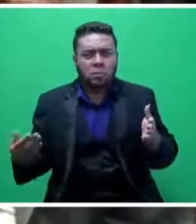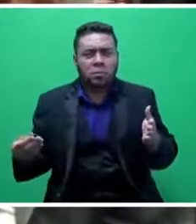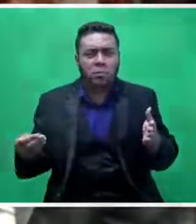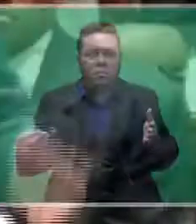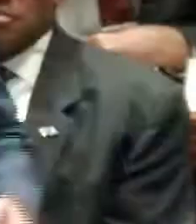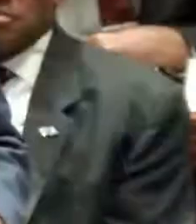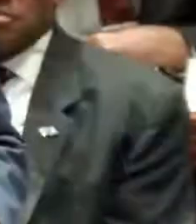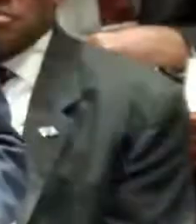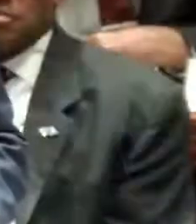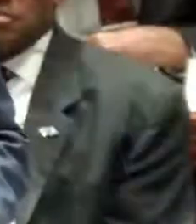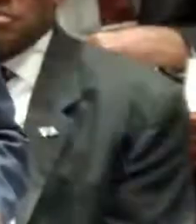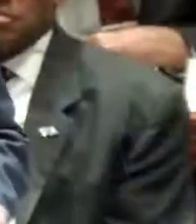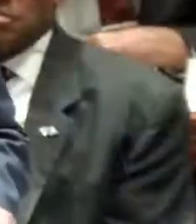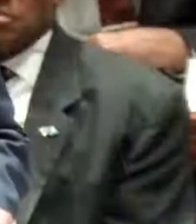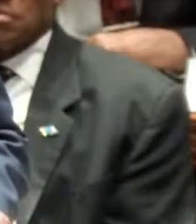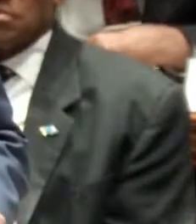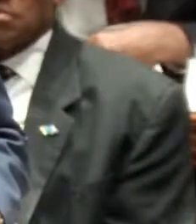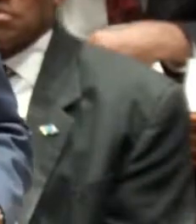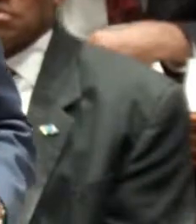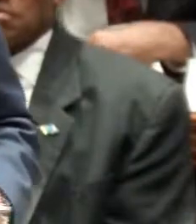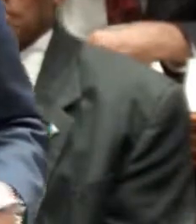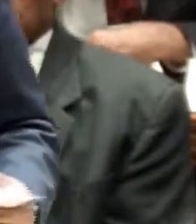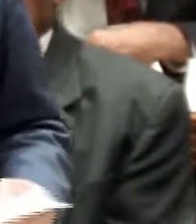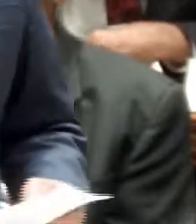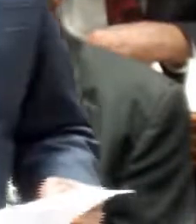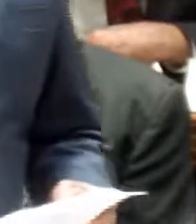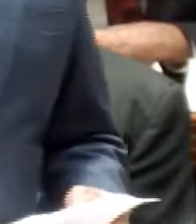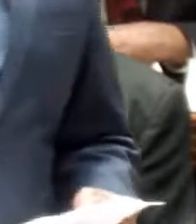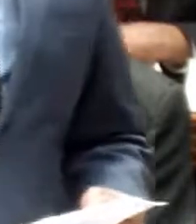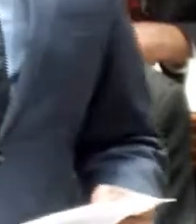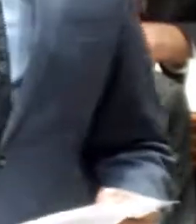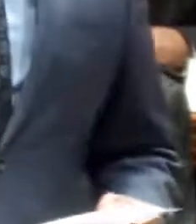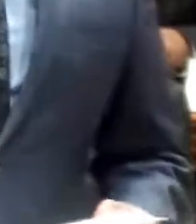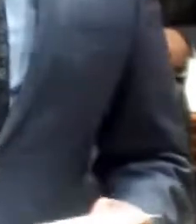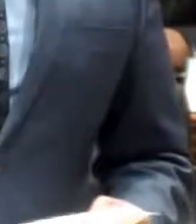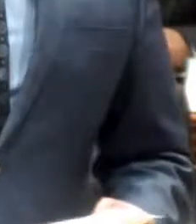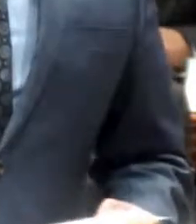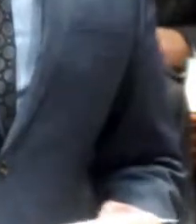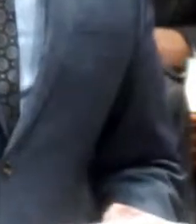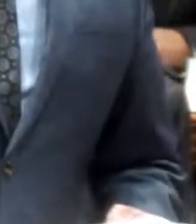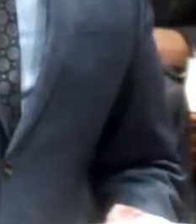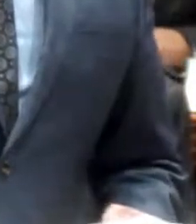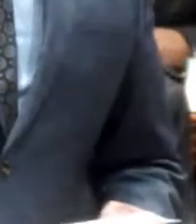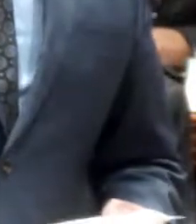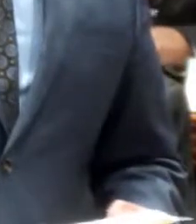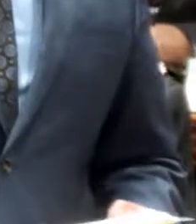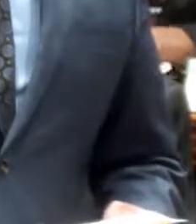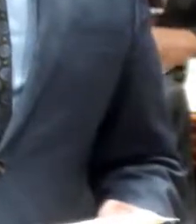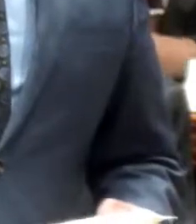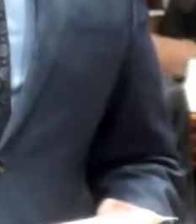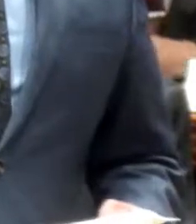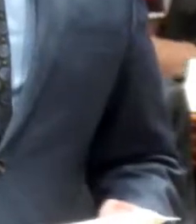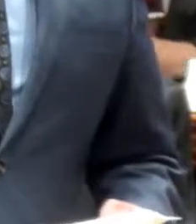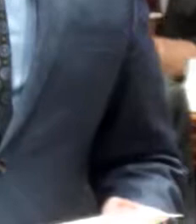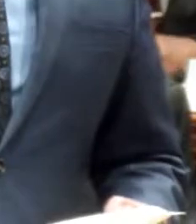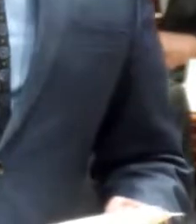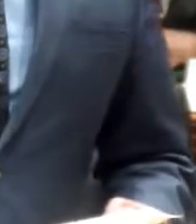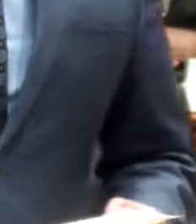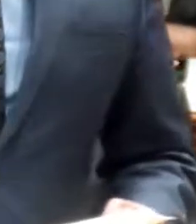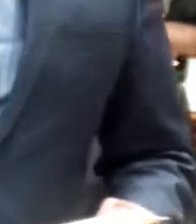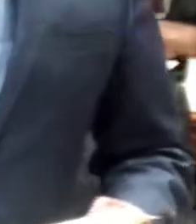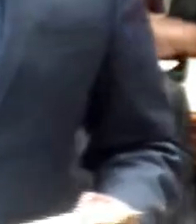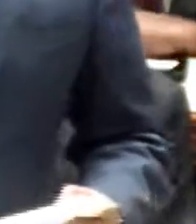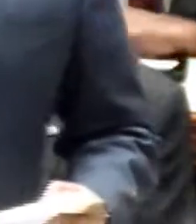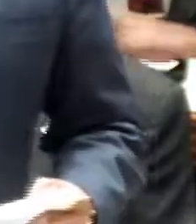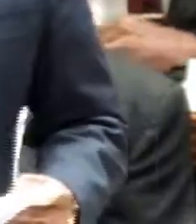tariff structures before, if we, for example, wanted to protect the pig industry in Fiji, and the rate